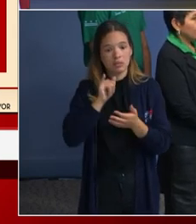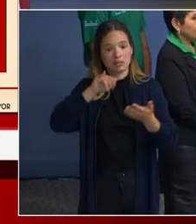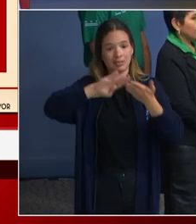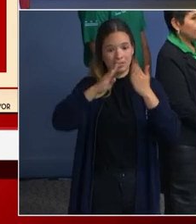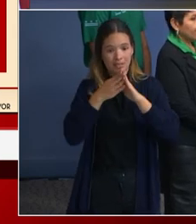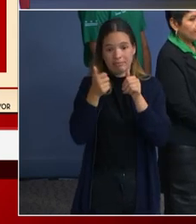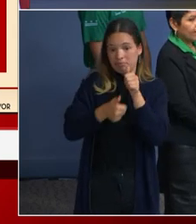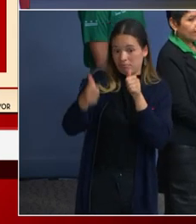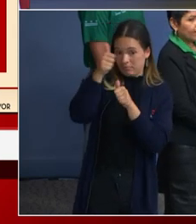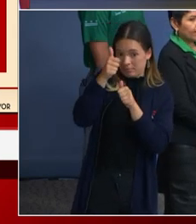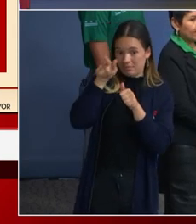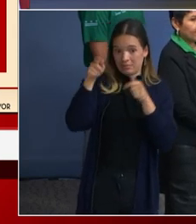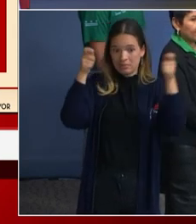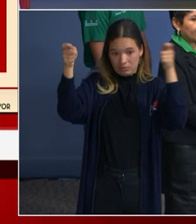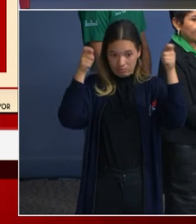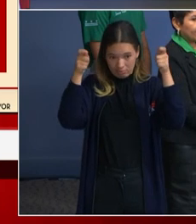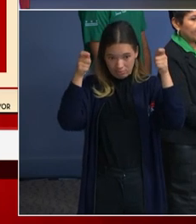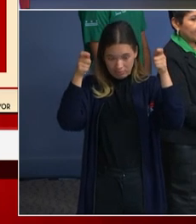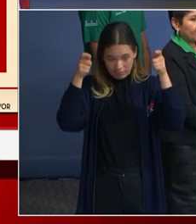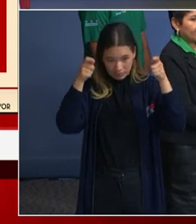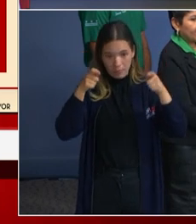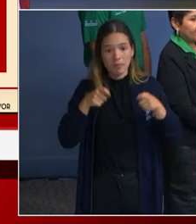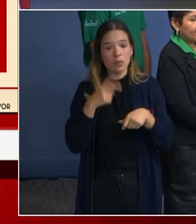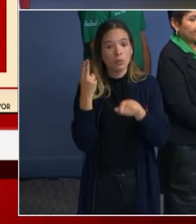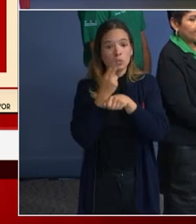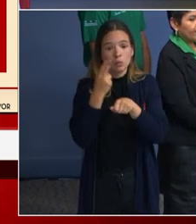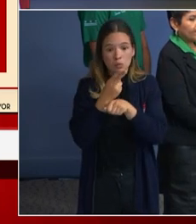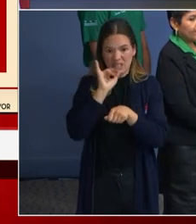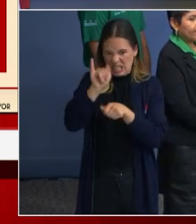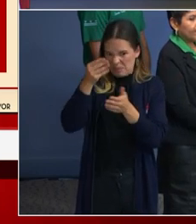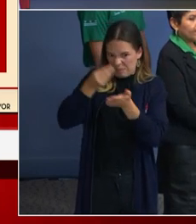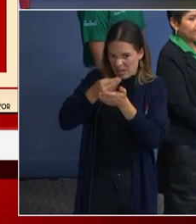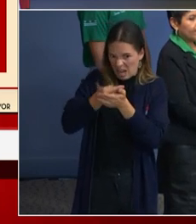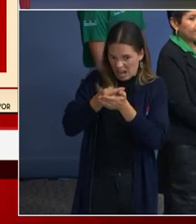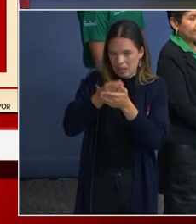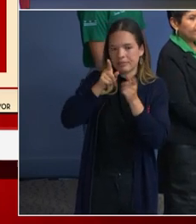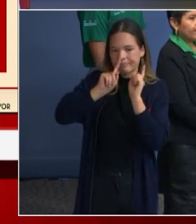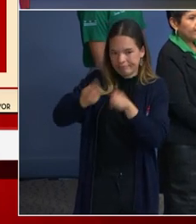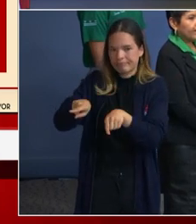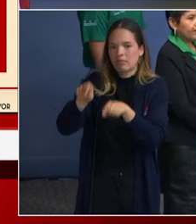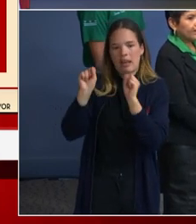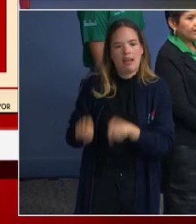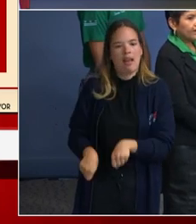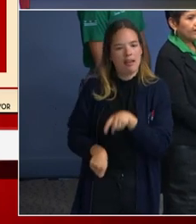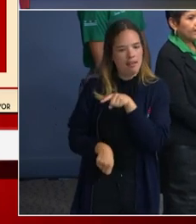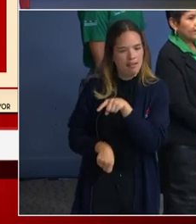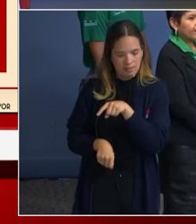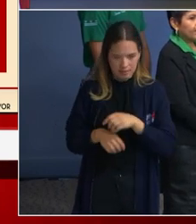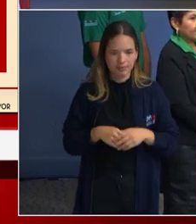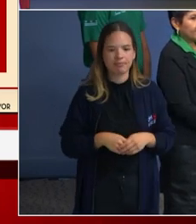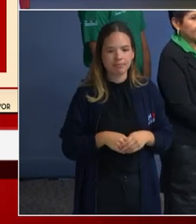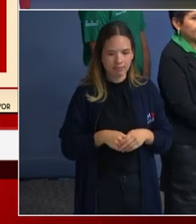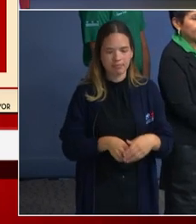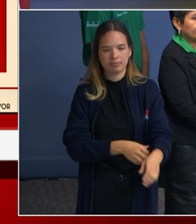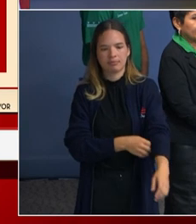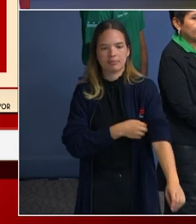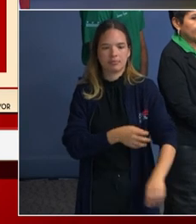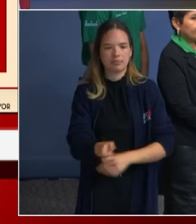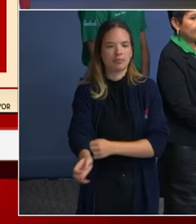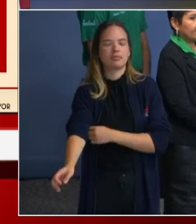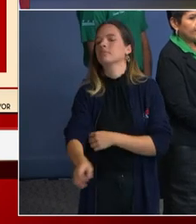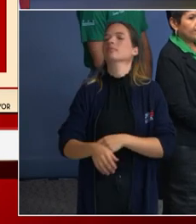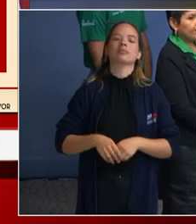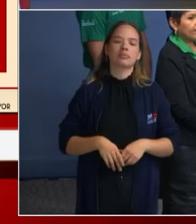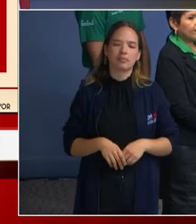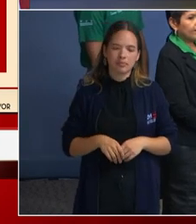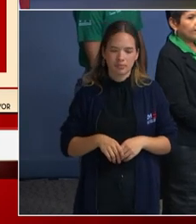aside and spend funds to respond to the emergency, to authorize the chief procurement officer